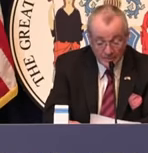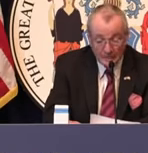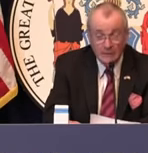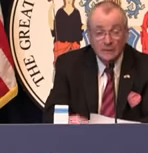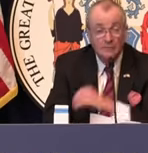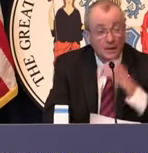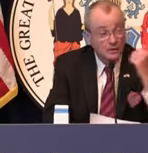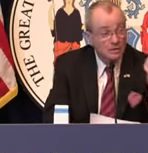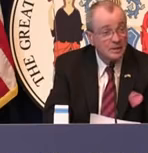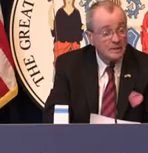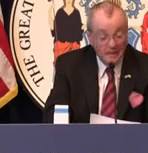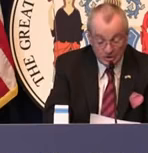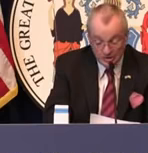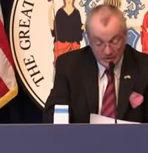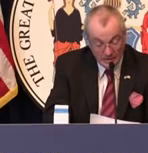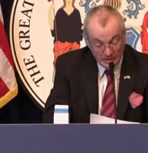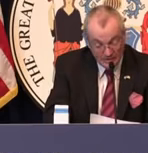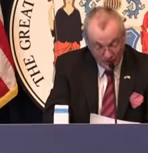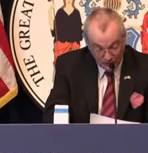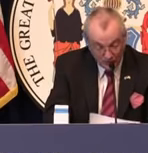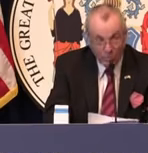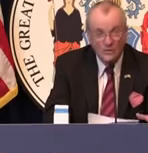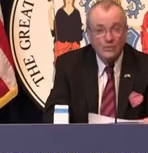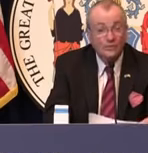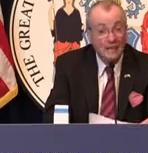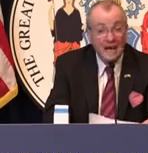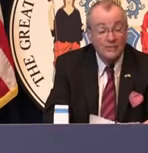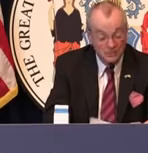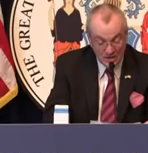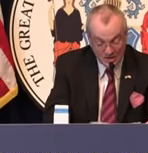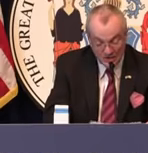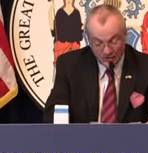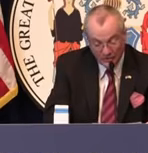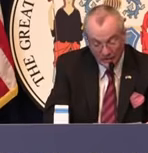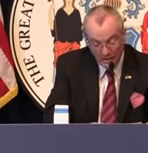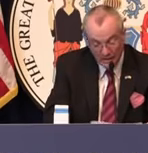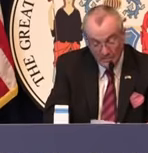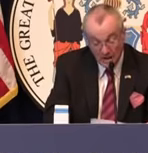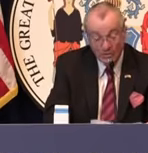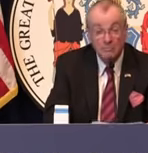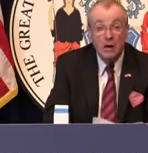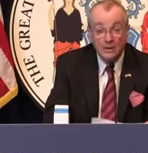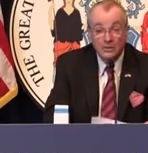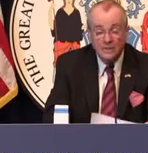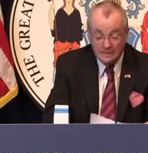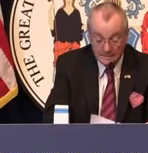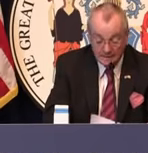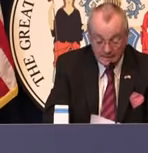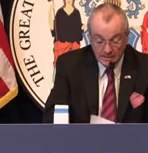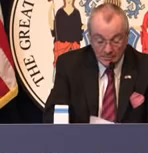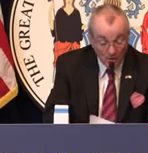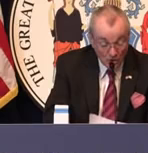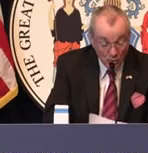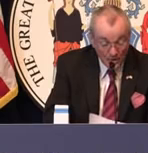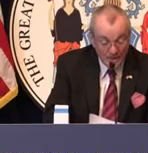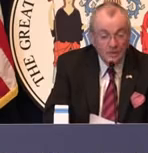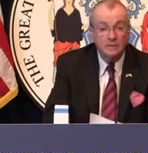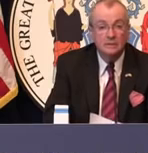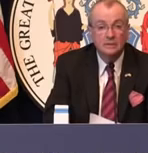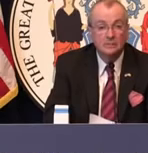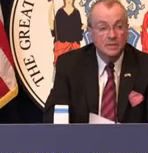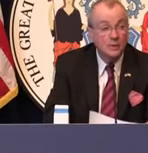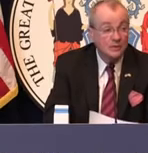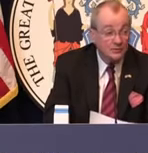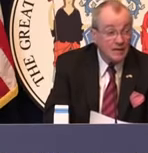better. Better communication, better support for staff and residents, better monitoring, better